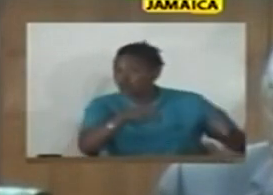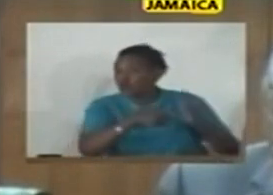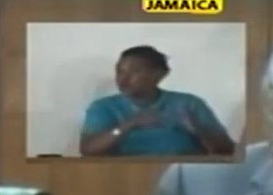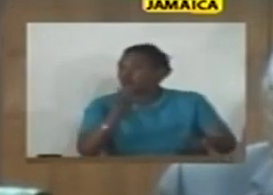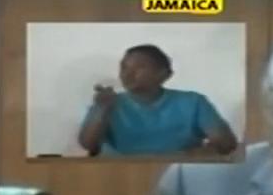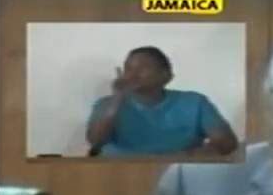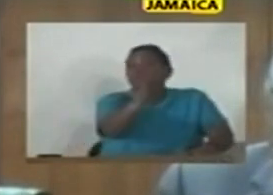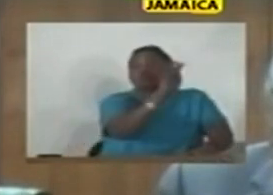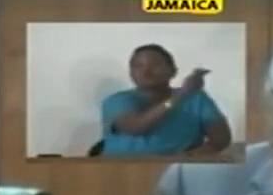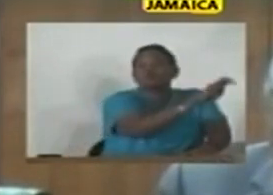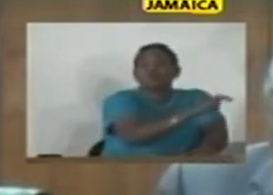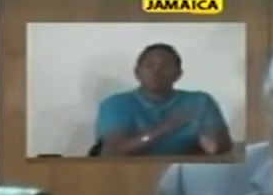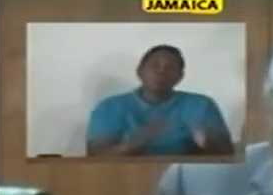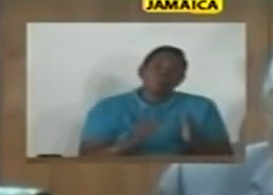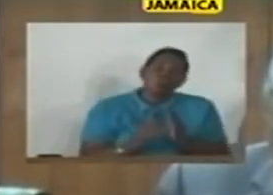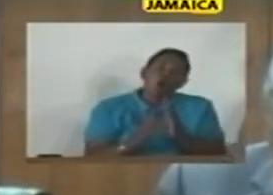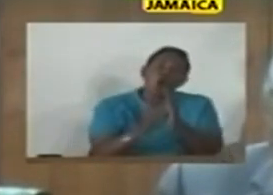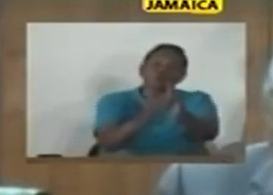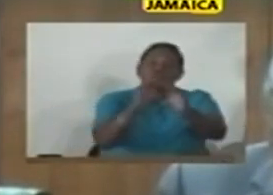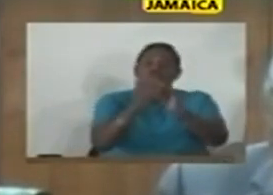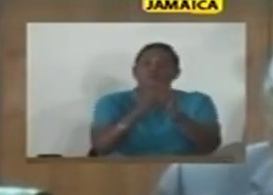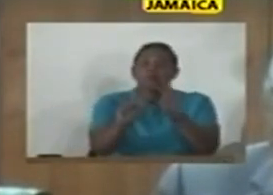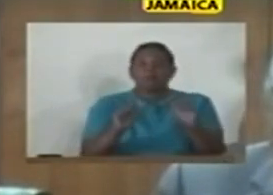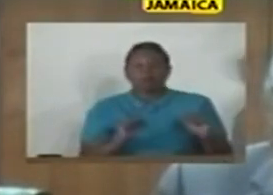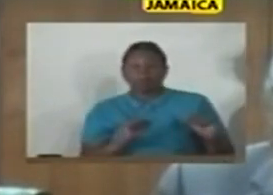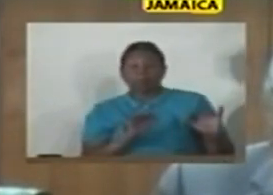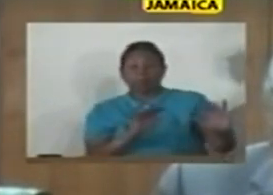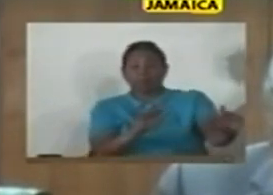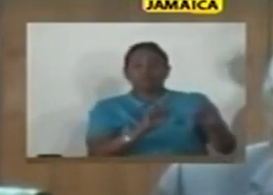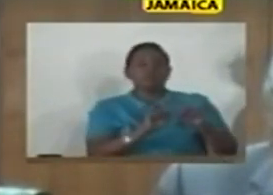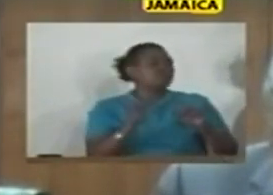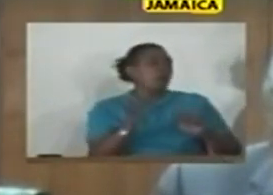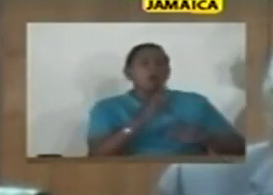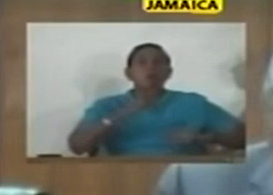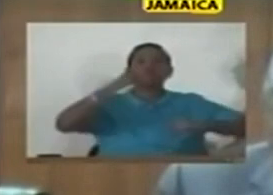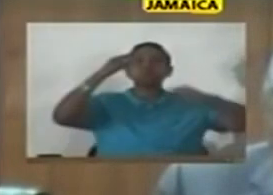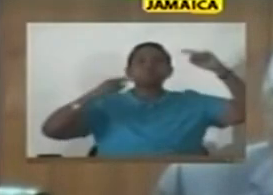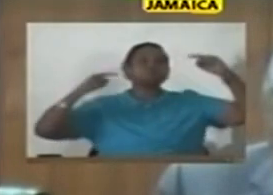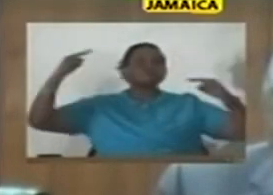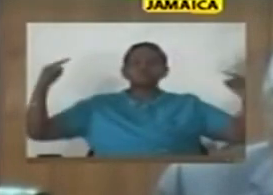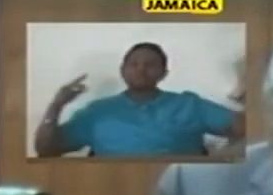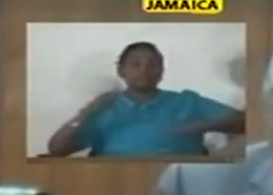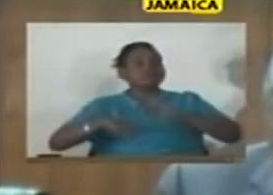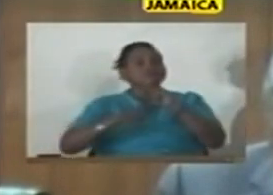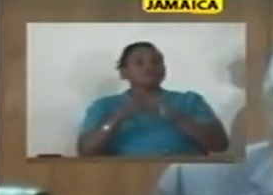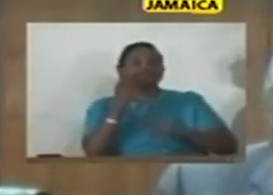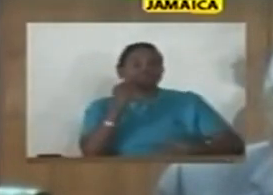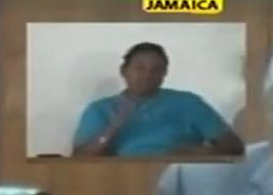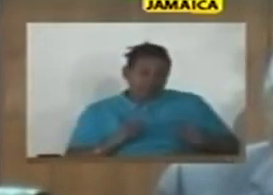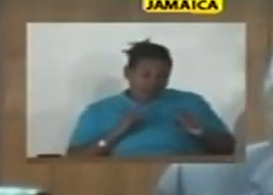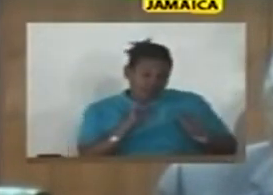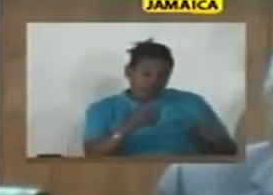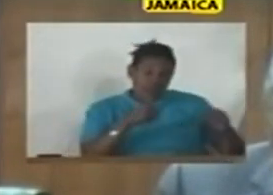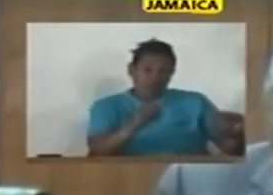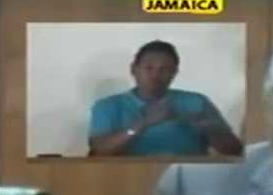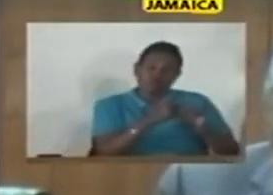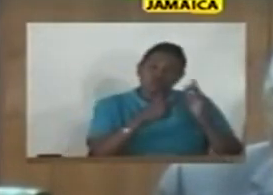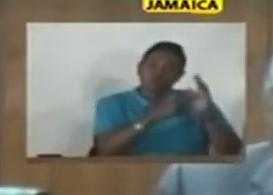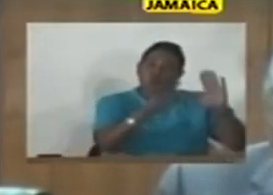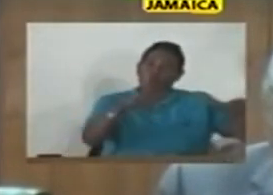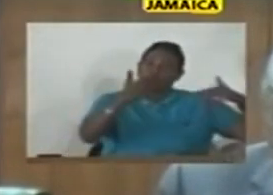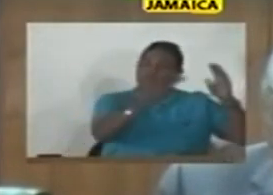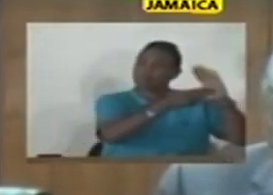reached thousands of Jamaicans from all social strata. This effort, Mr. Speaker, has served as a rebranding of the